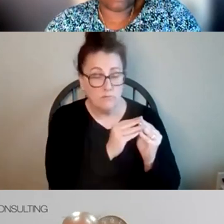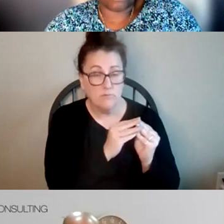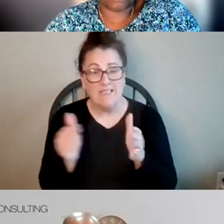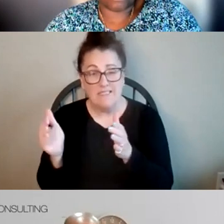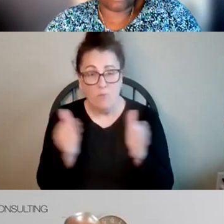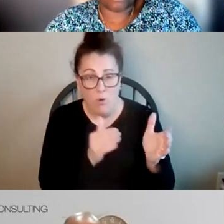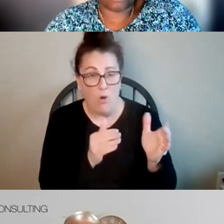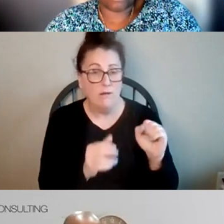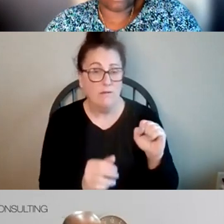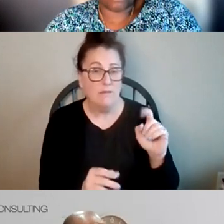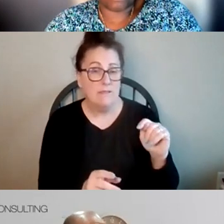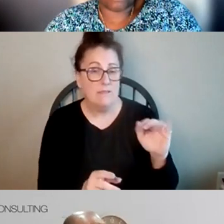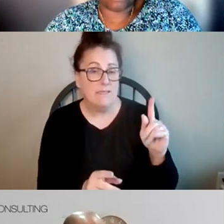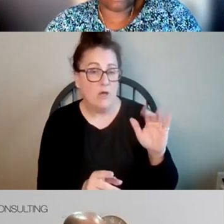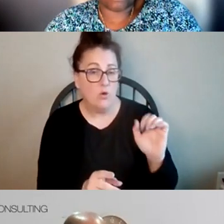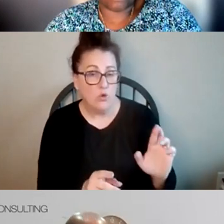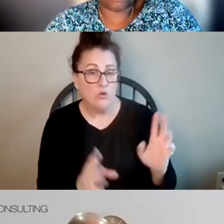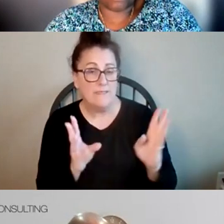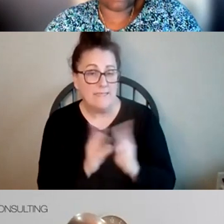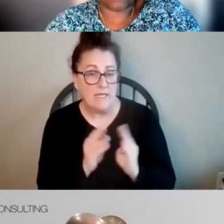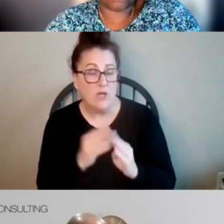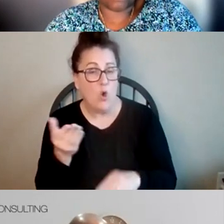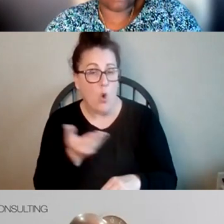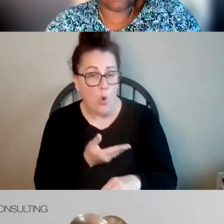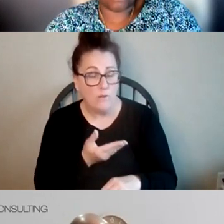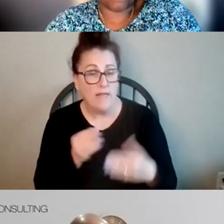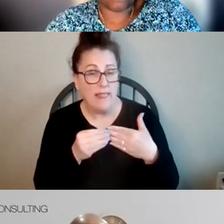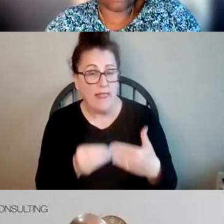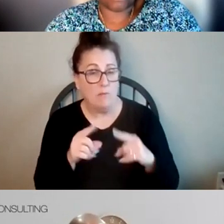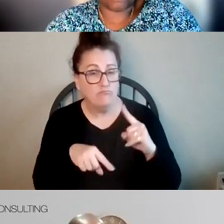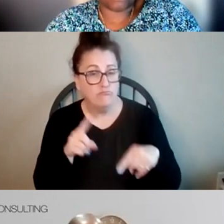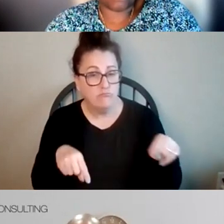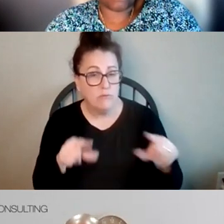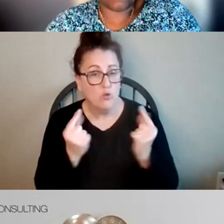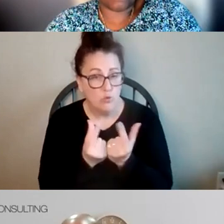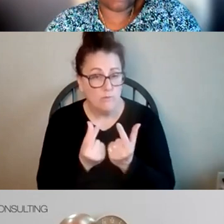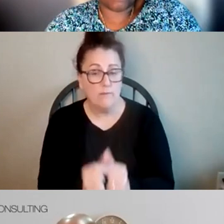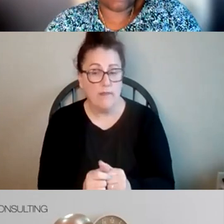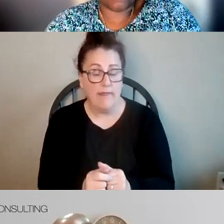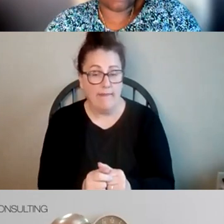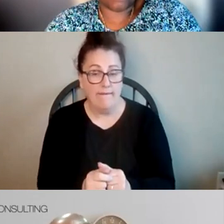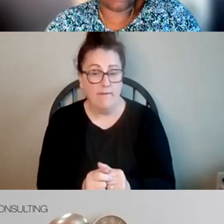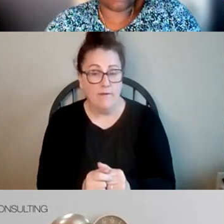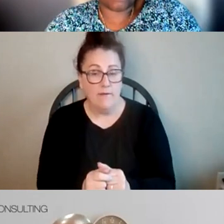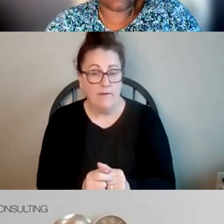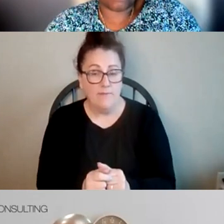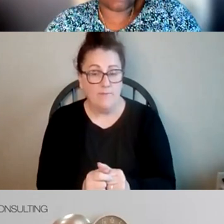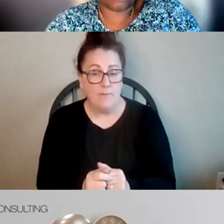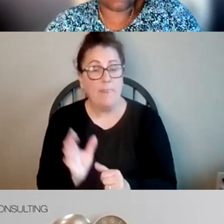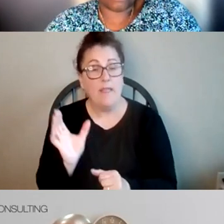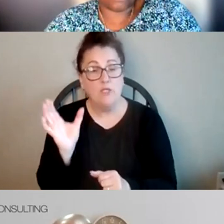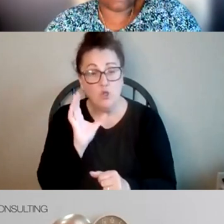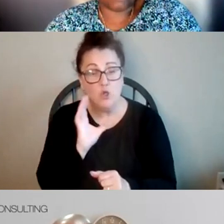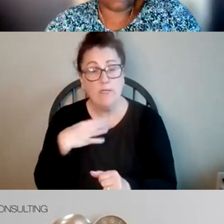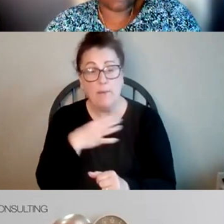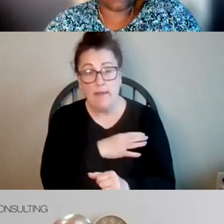small stakeholder sessions, and these are hosted and led by the various stakeholder groups. In addition, the search committee is partnering